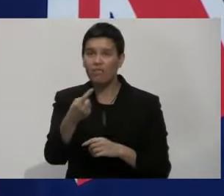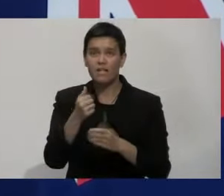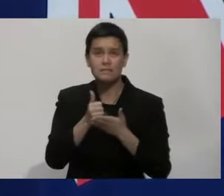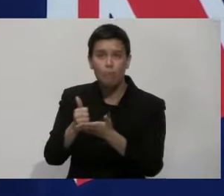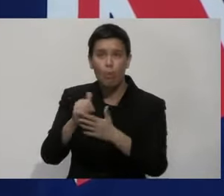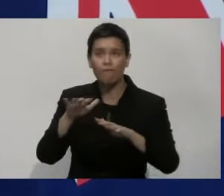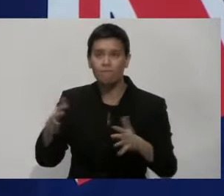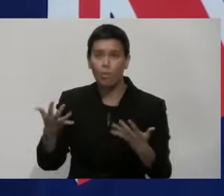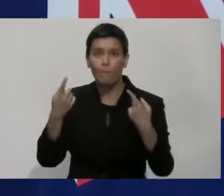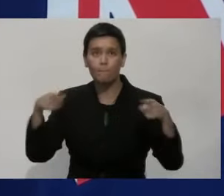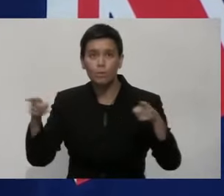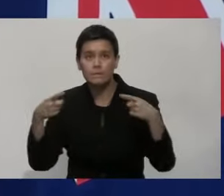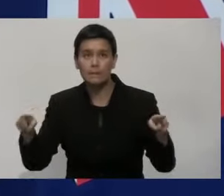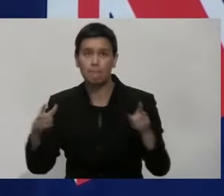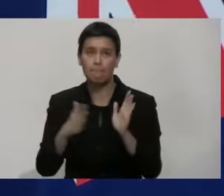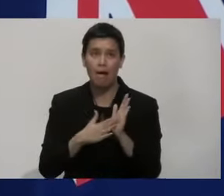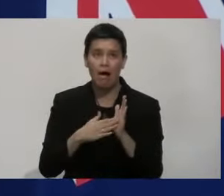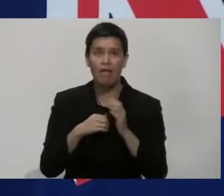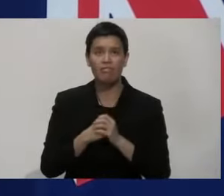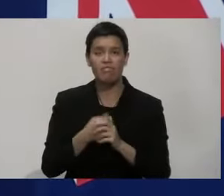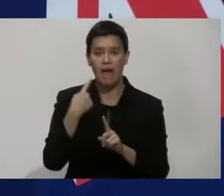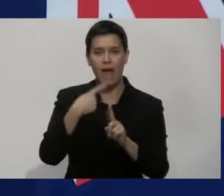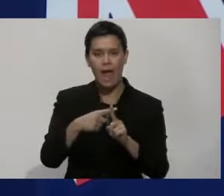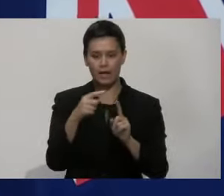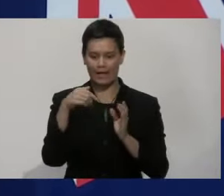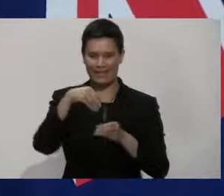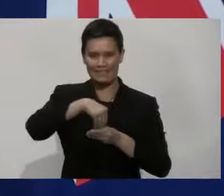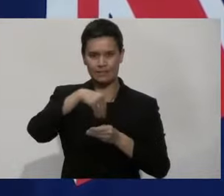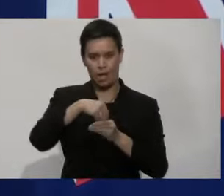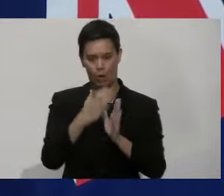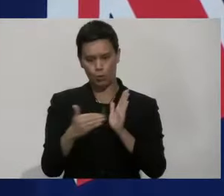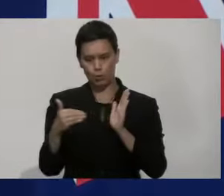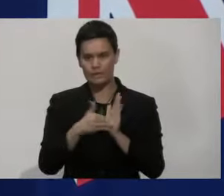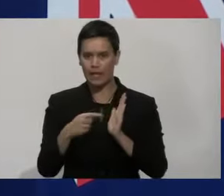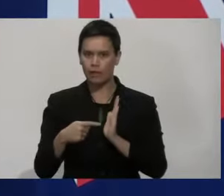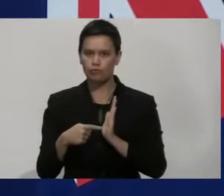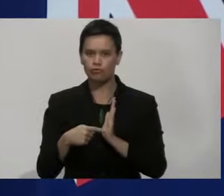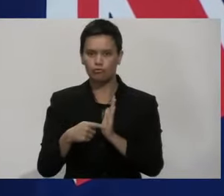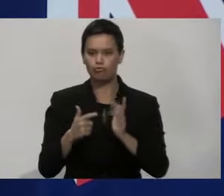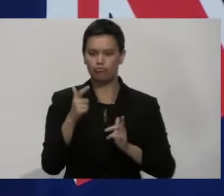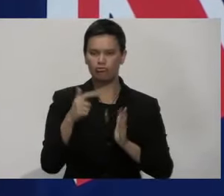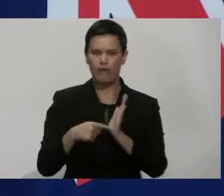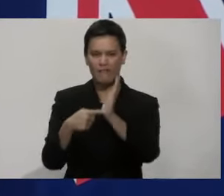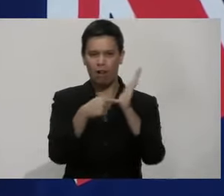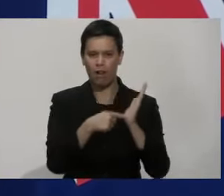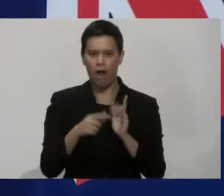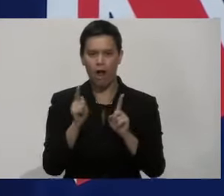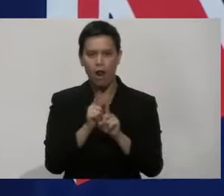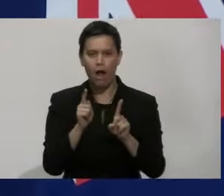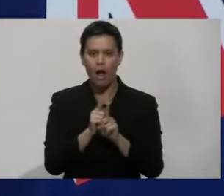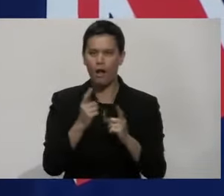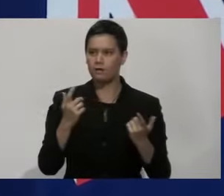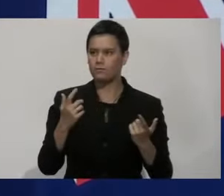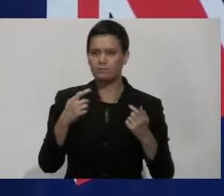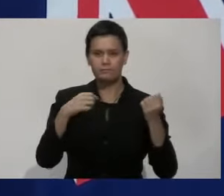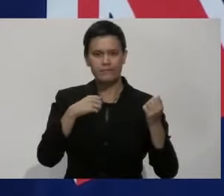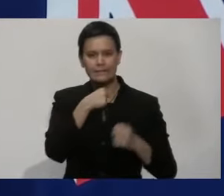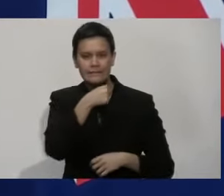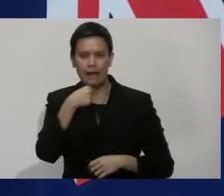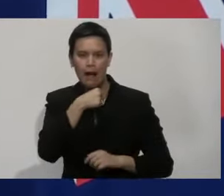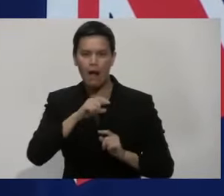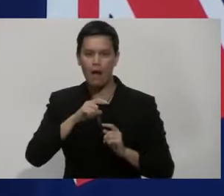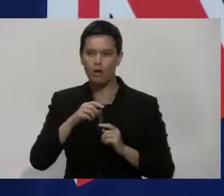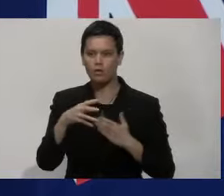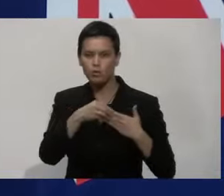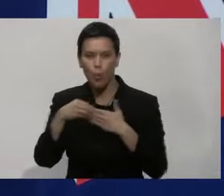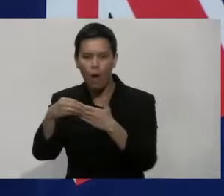touring fund that, when it's possible again, will help support some of those live acts to be able to get back on the road. Doing that supports hospitality